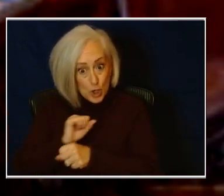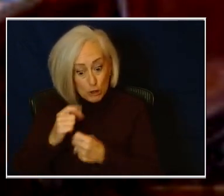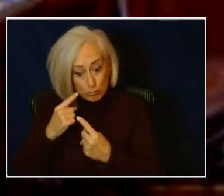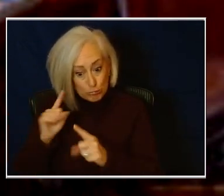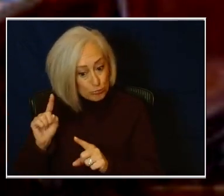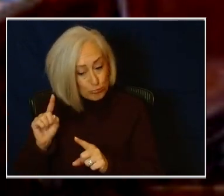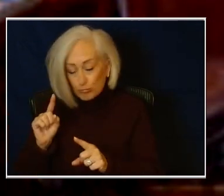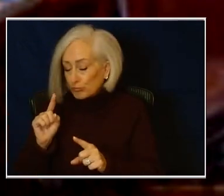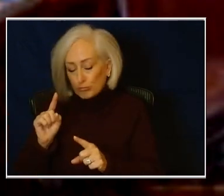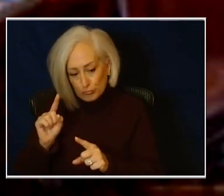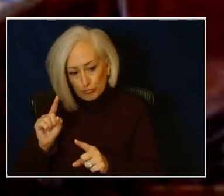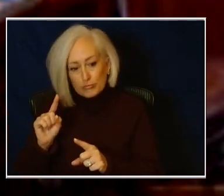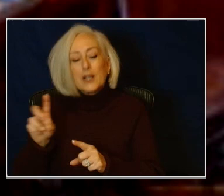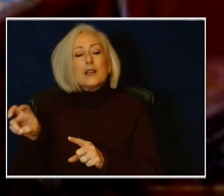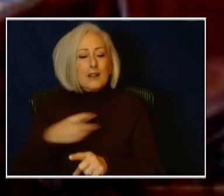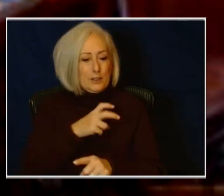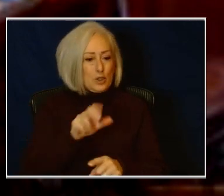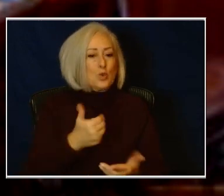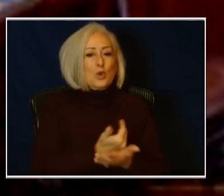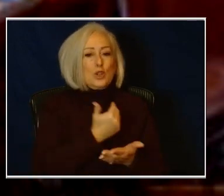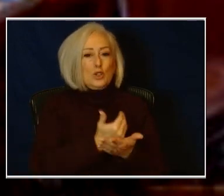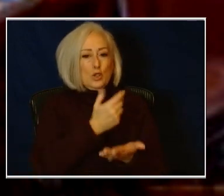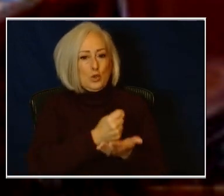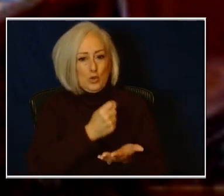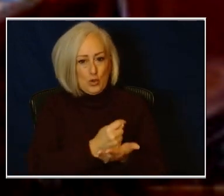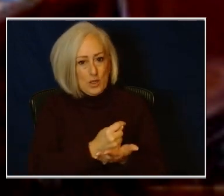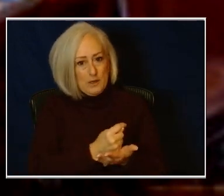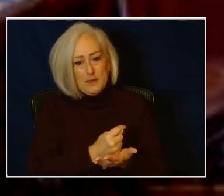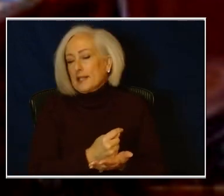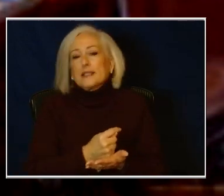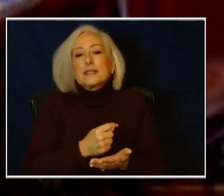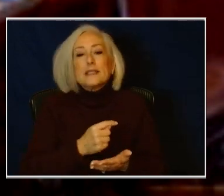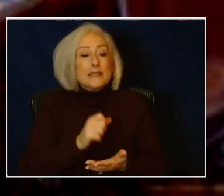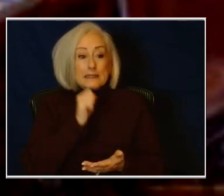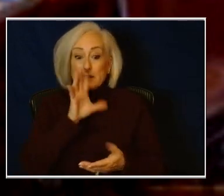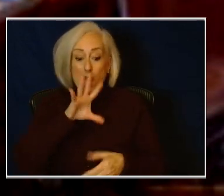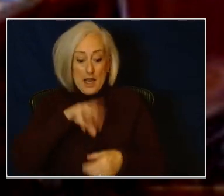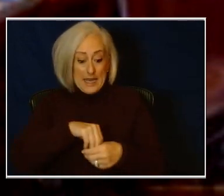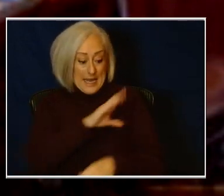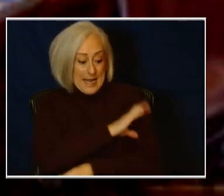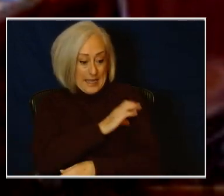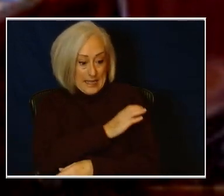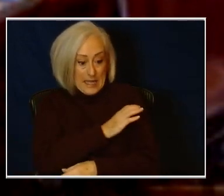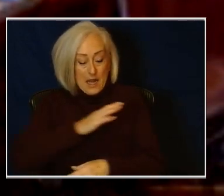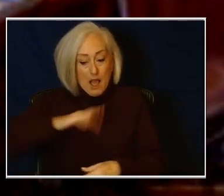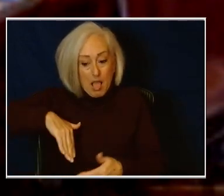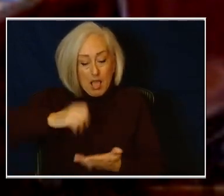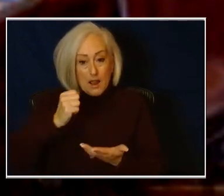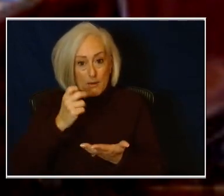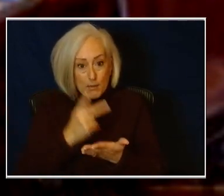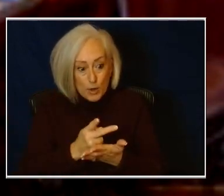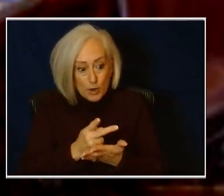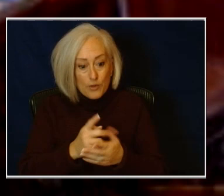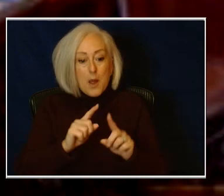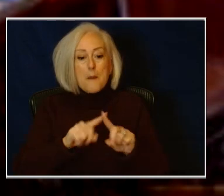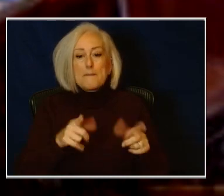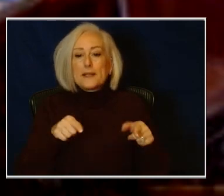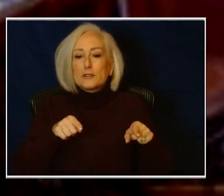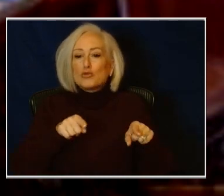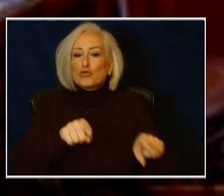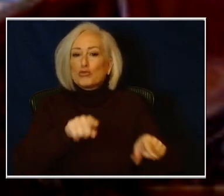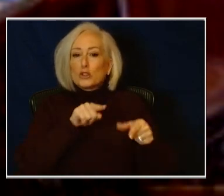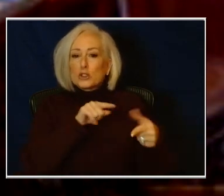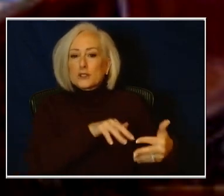the clinic because it was being investigated. It was still being studied, and so it hadn't been approved to actually go into the clinic.